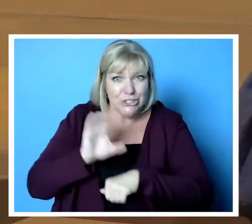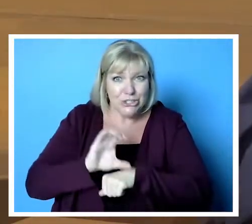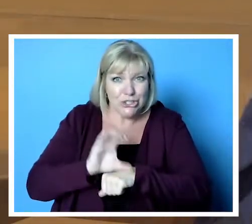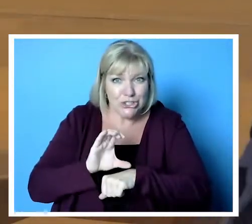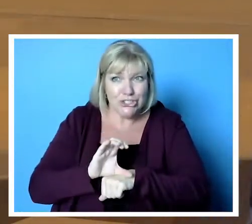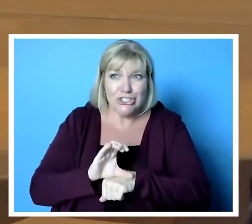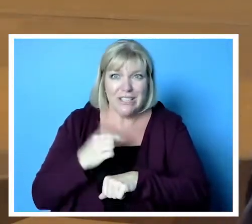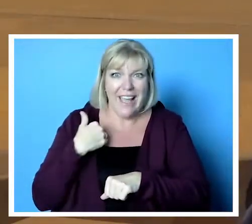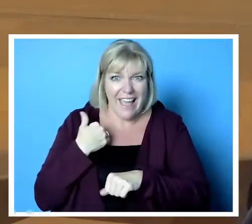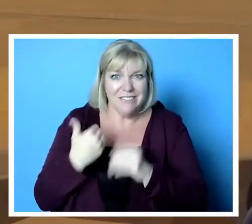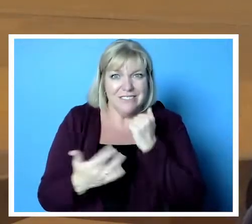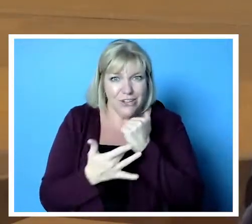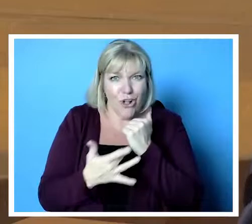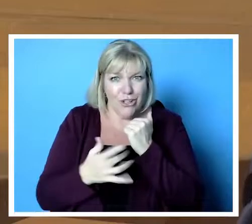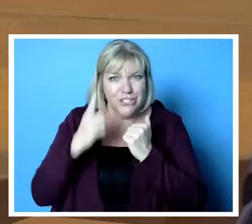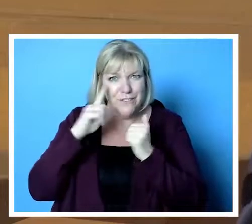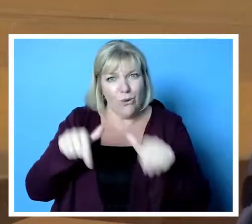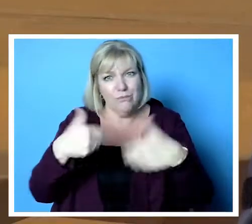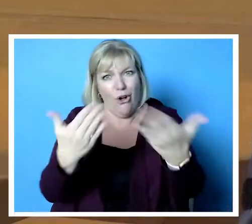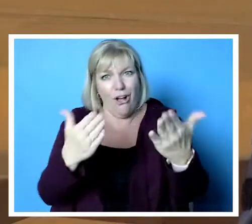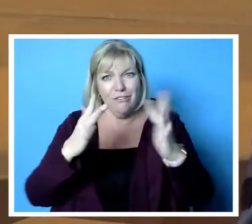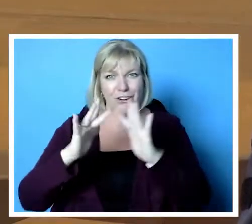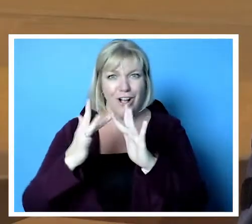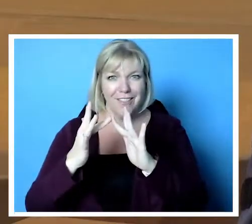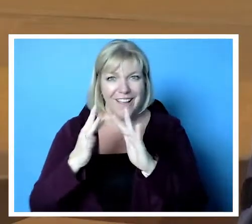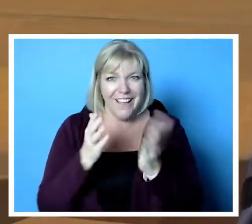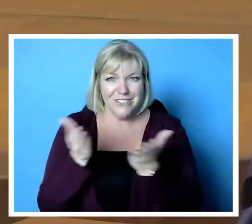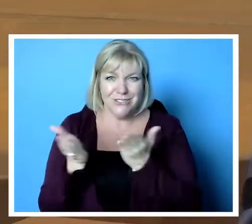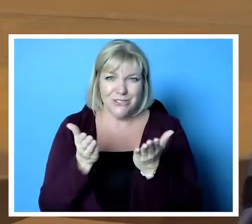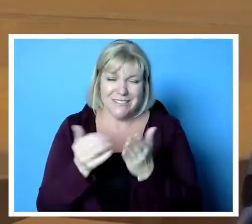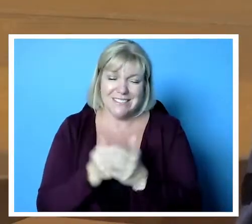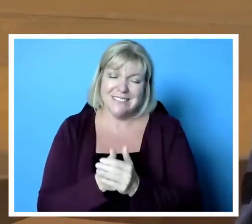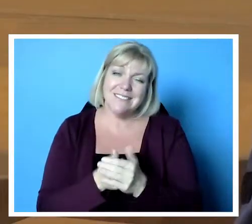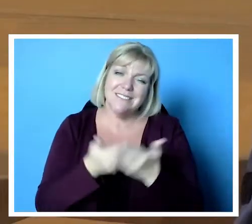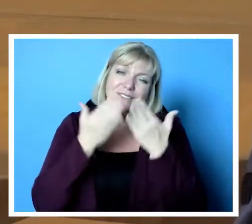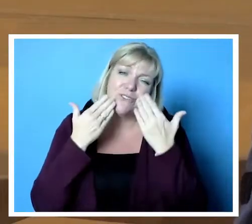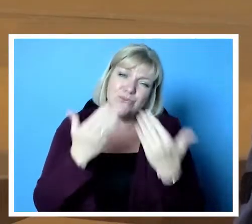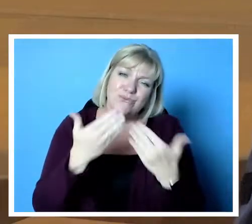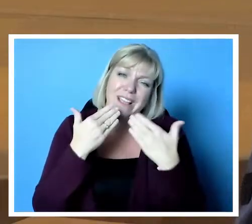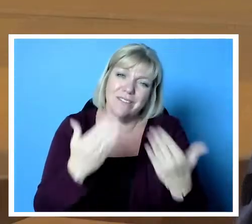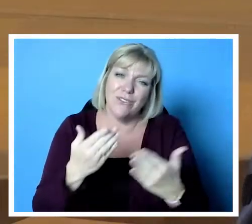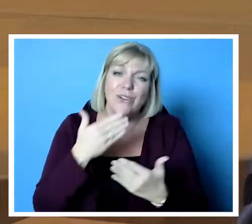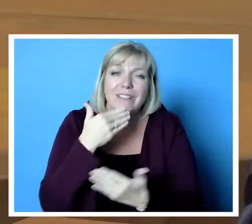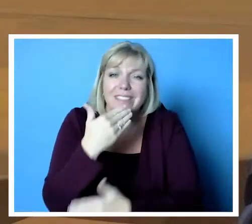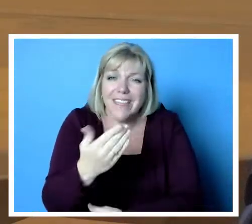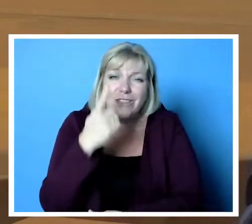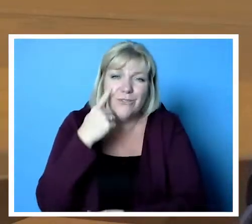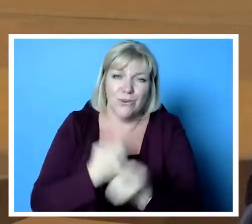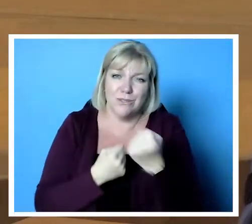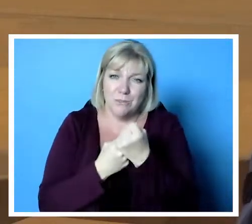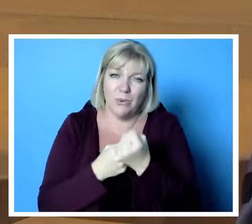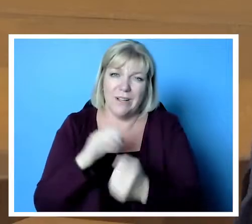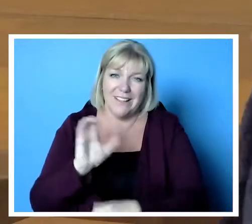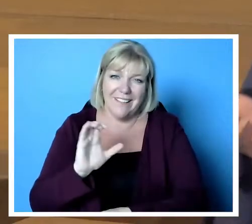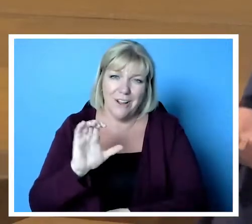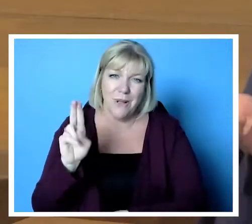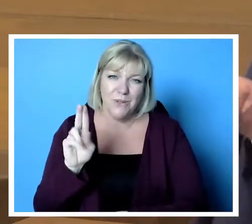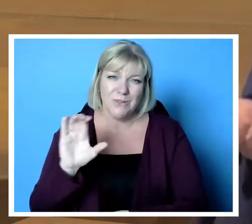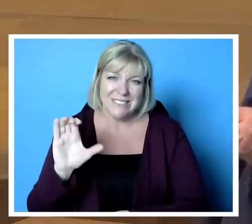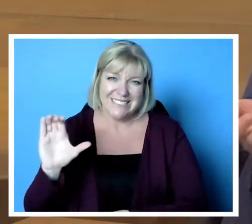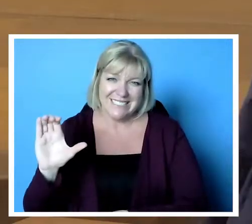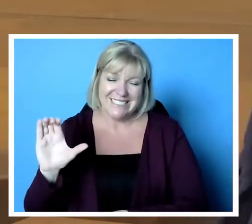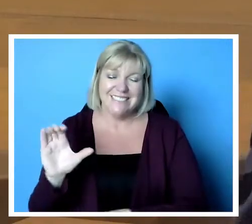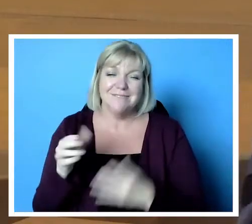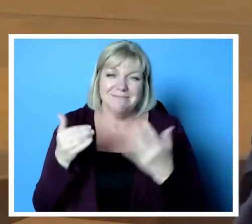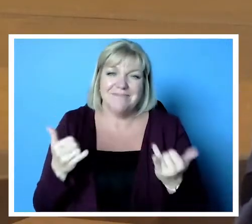digital worship services. We're grateful for you, and thank you for supporting Claremont UCC. Our gifts and